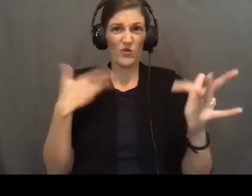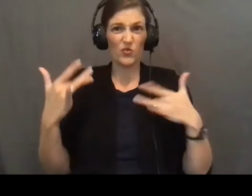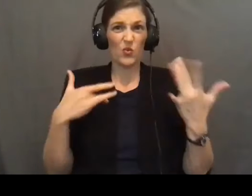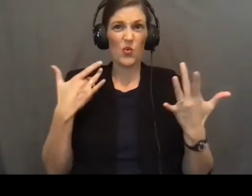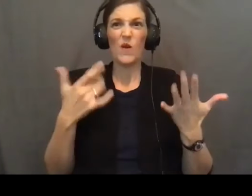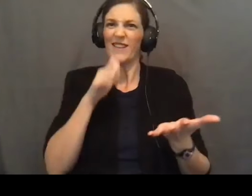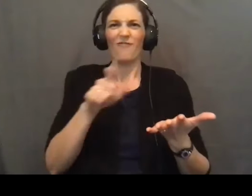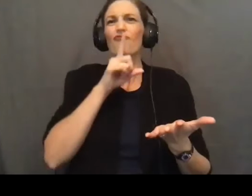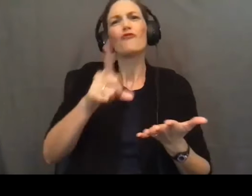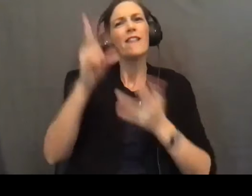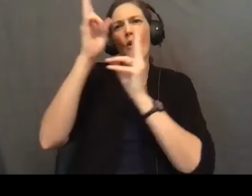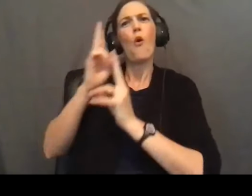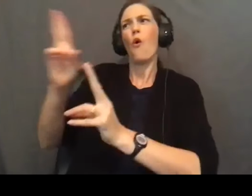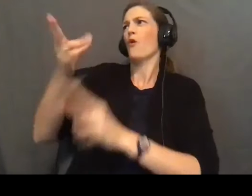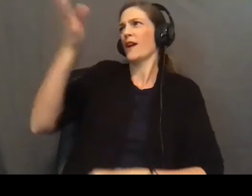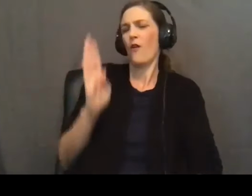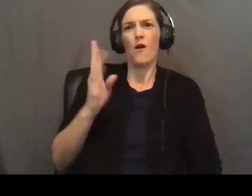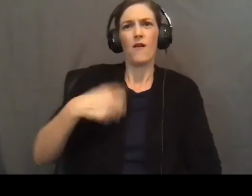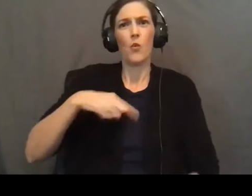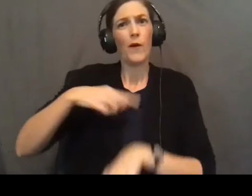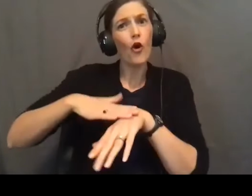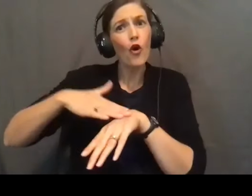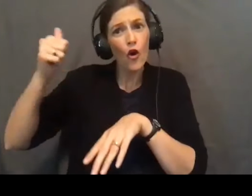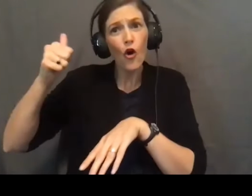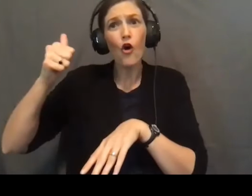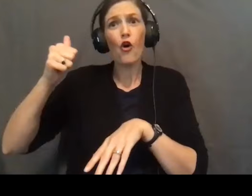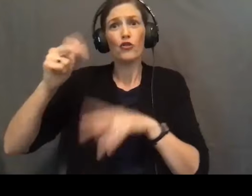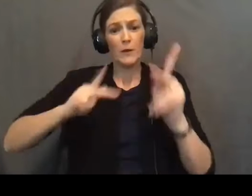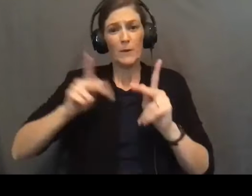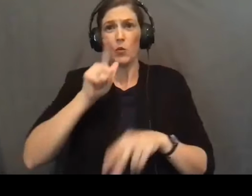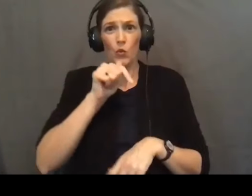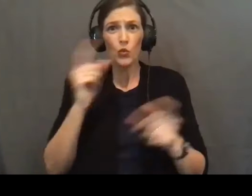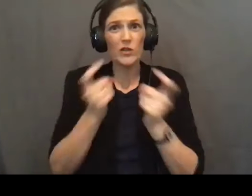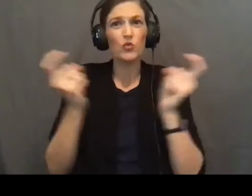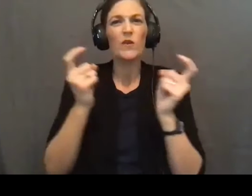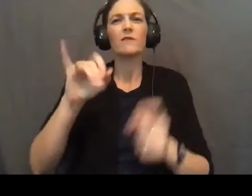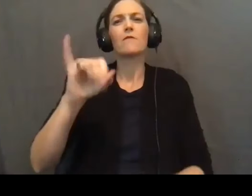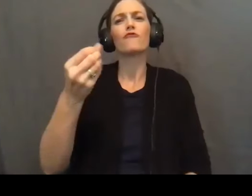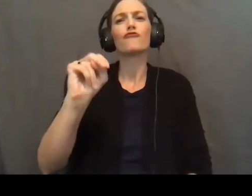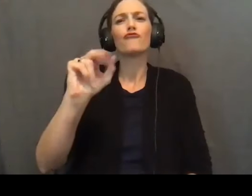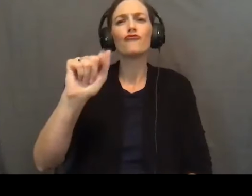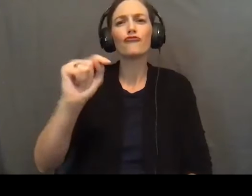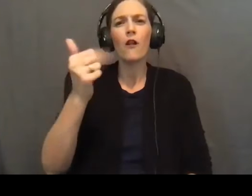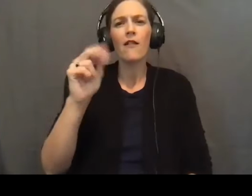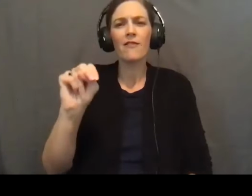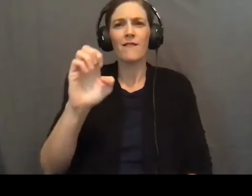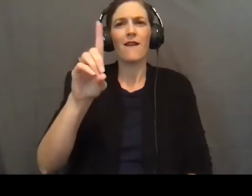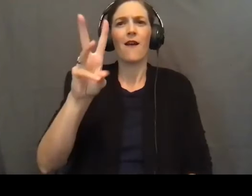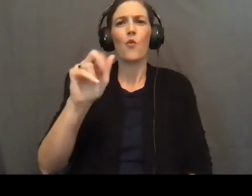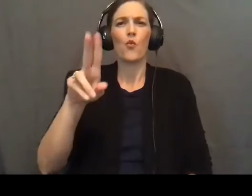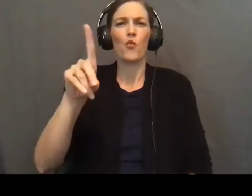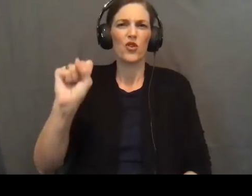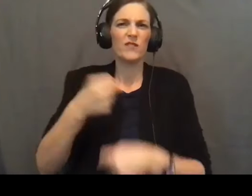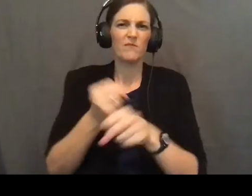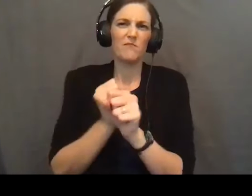to God at all. And we are called to be a people of rejoicing. Jonathan Edwards makes these very interesting observations. I'm